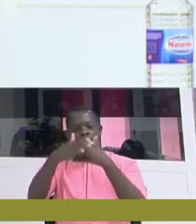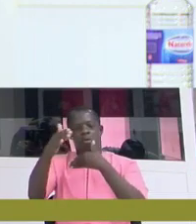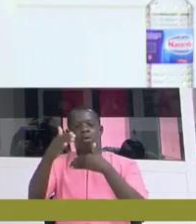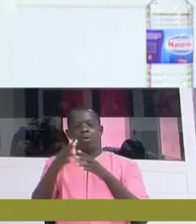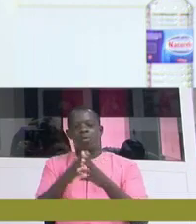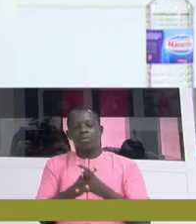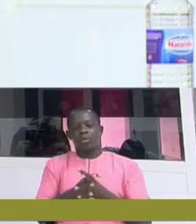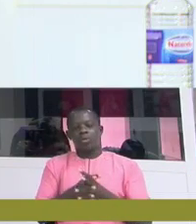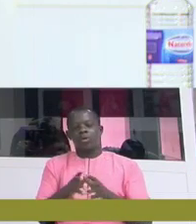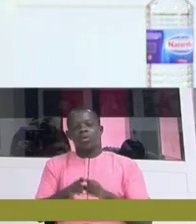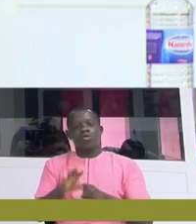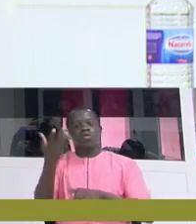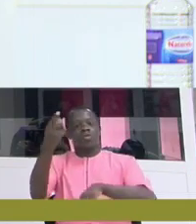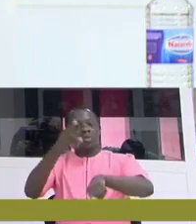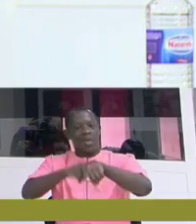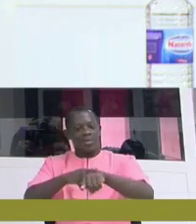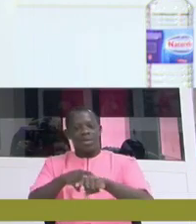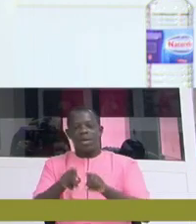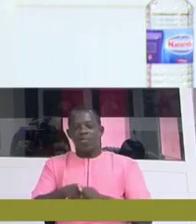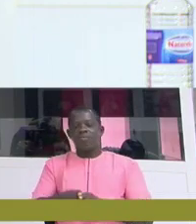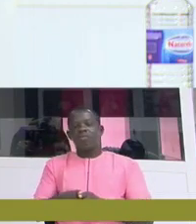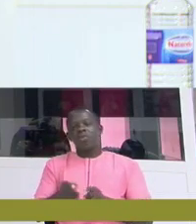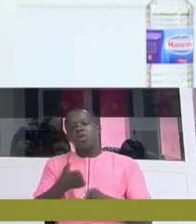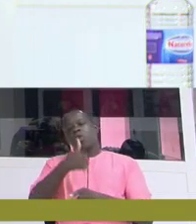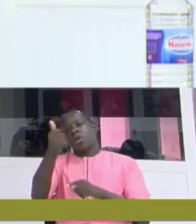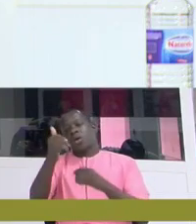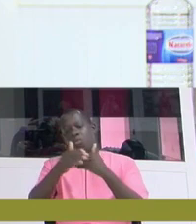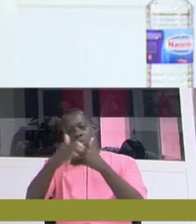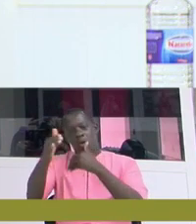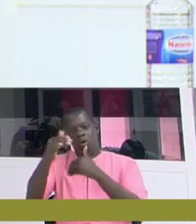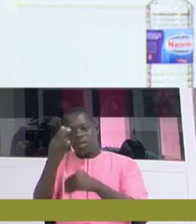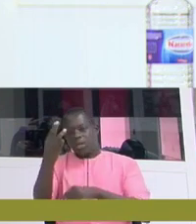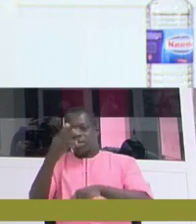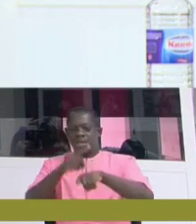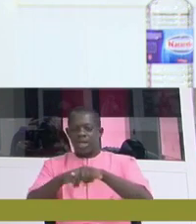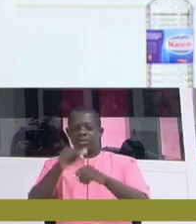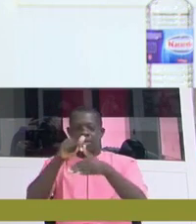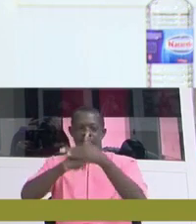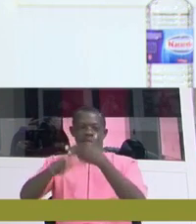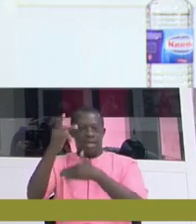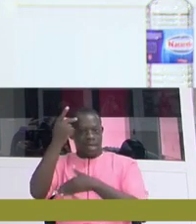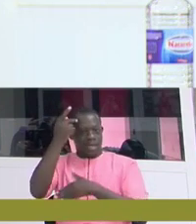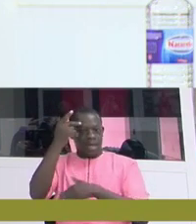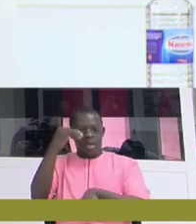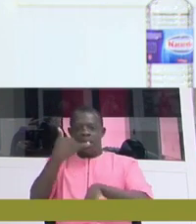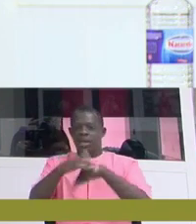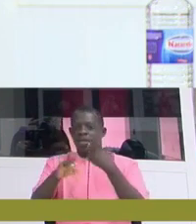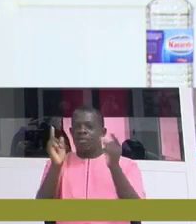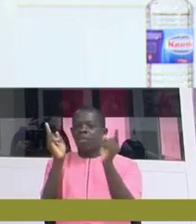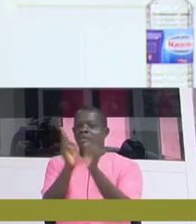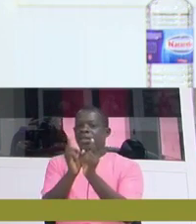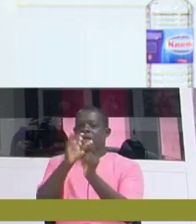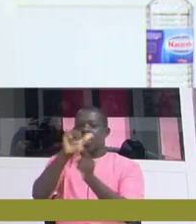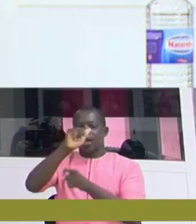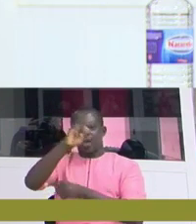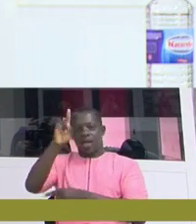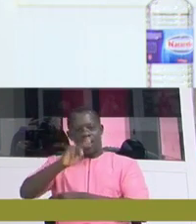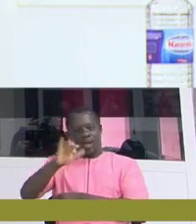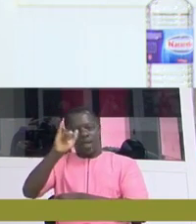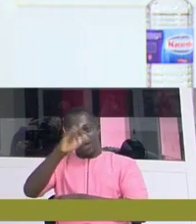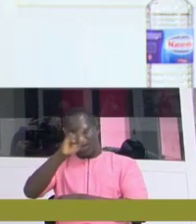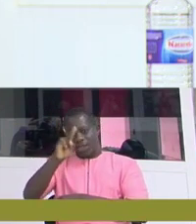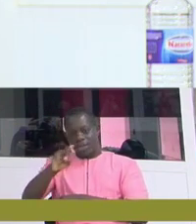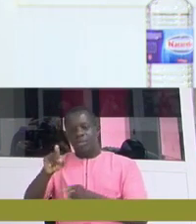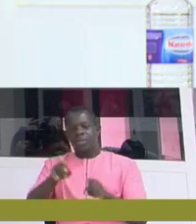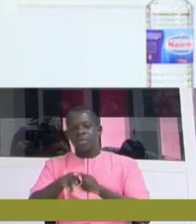back. Sometimes I will visit Kanilai 3 times. Mboka assist je. I never saw assist. Tarta wole nyama.